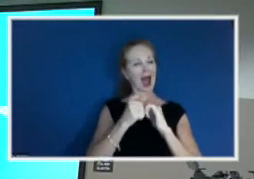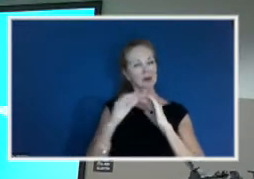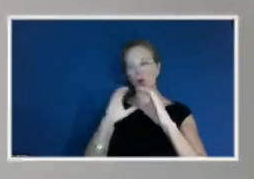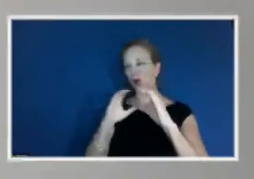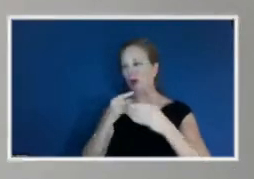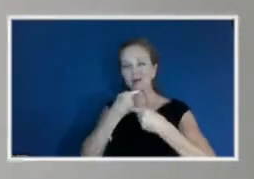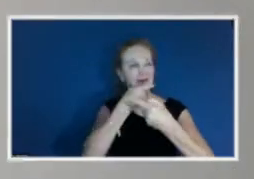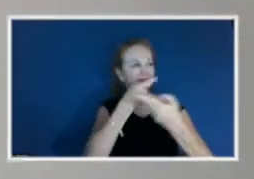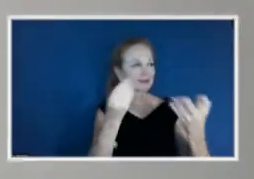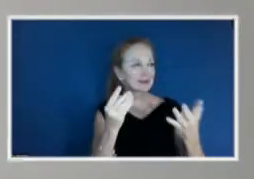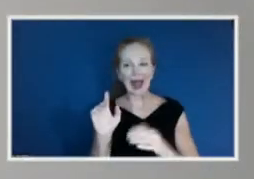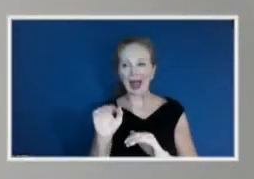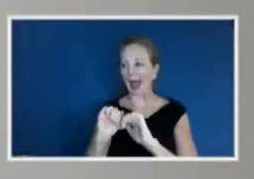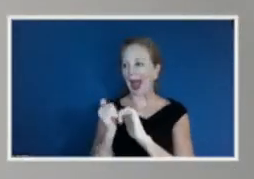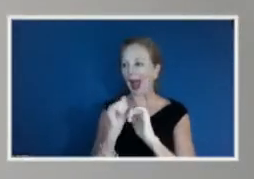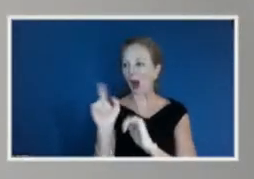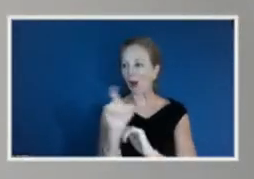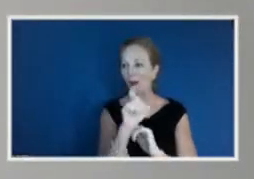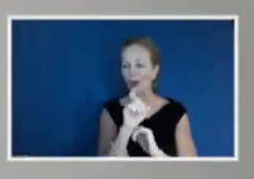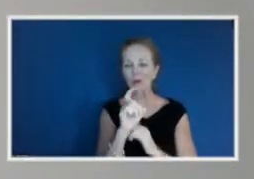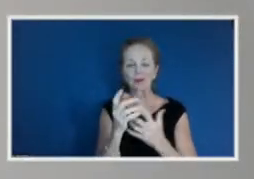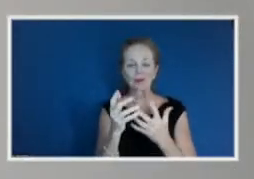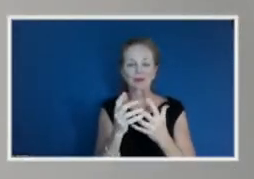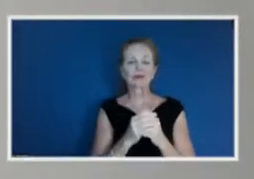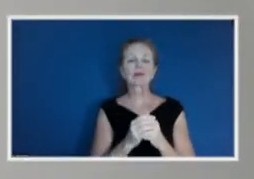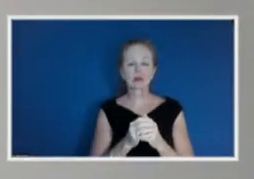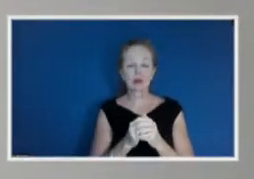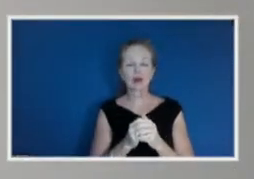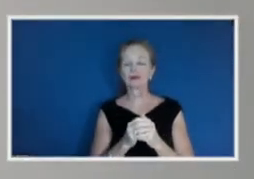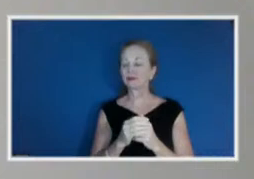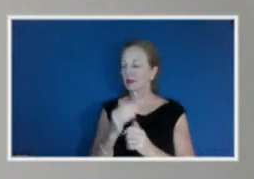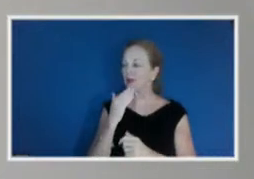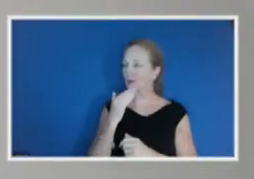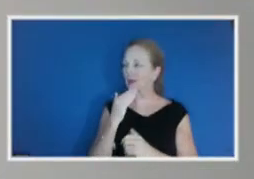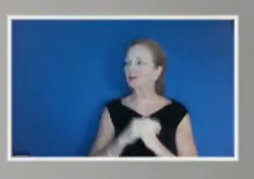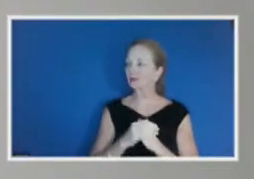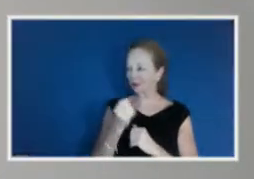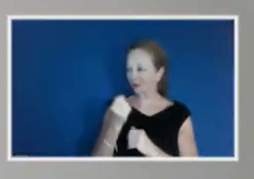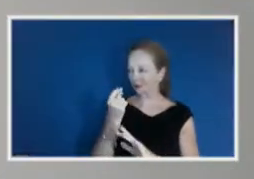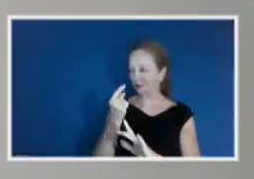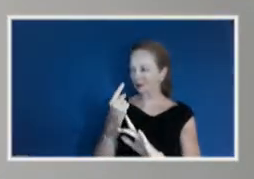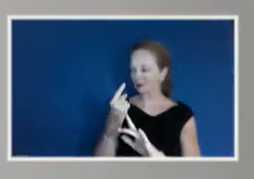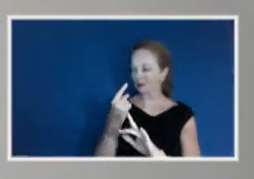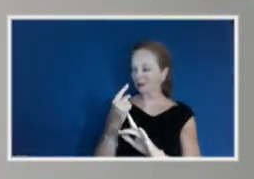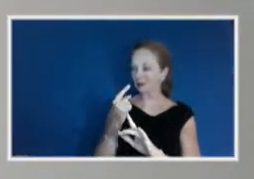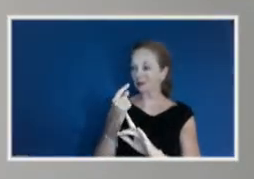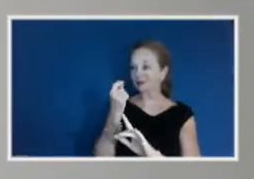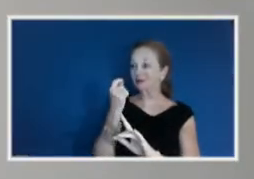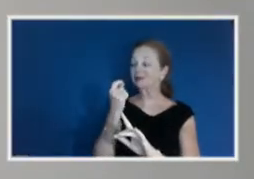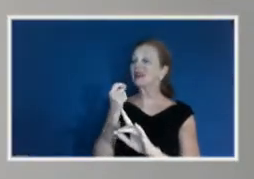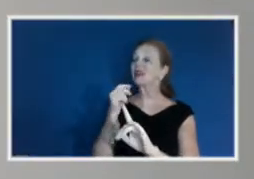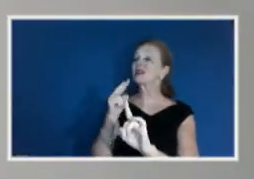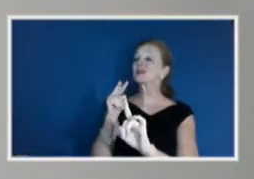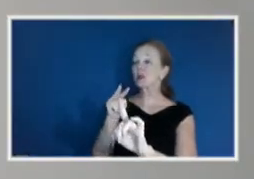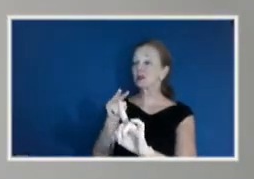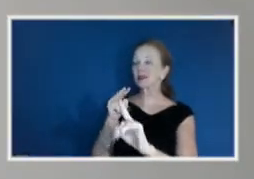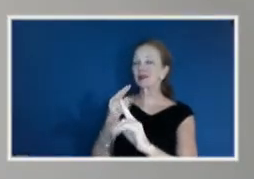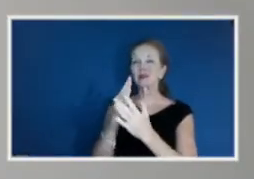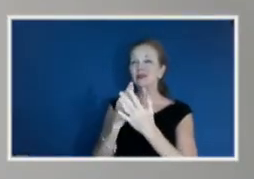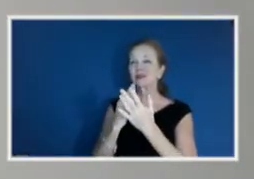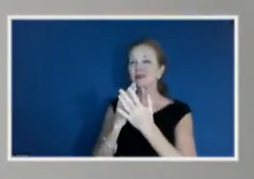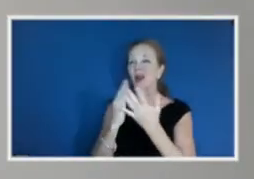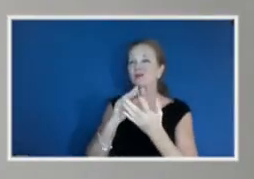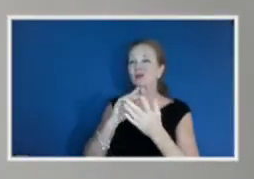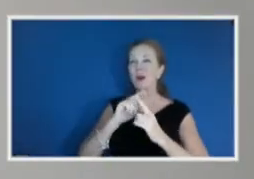thank you. Let me just say this. There's a perception that there's some drastic change that's going on with